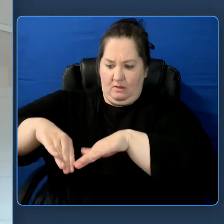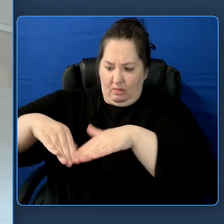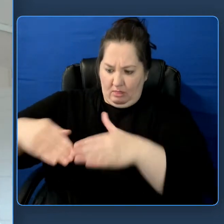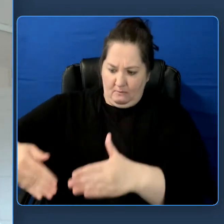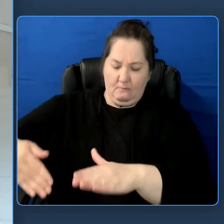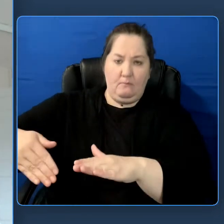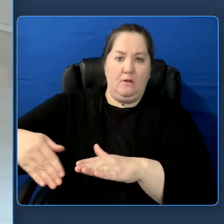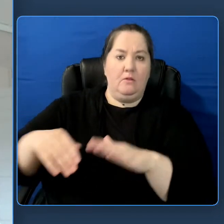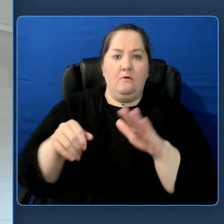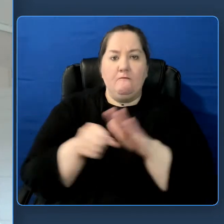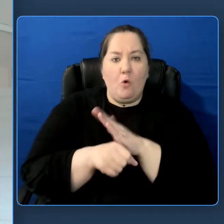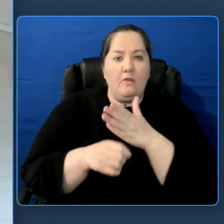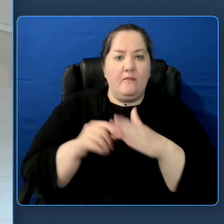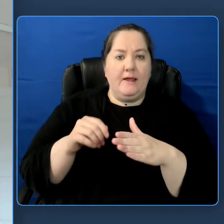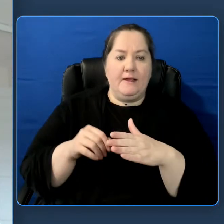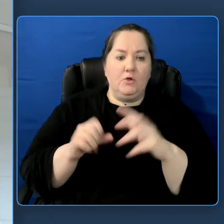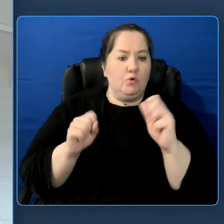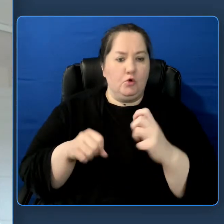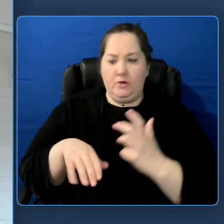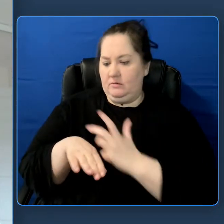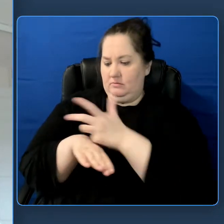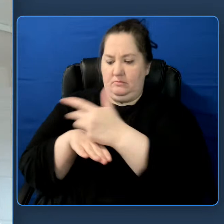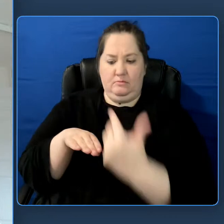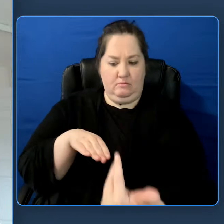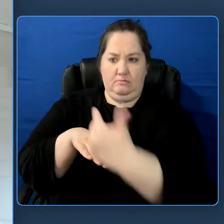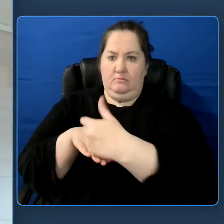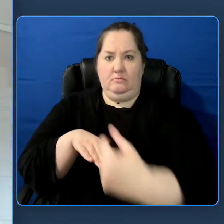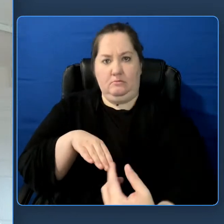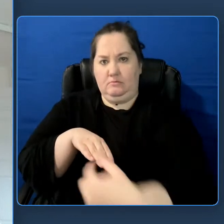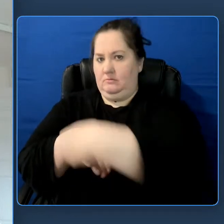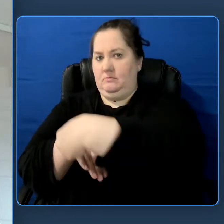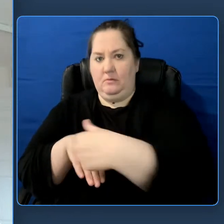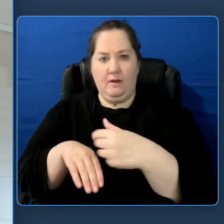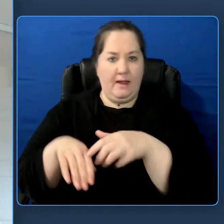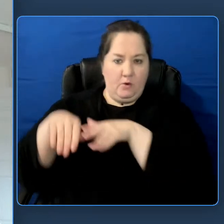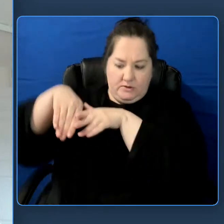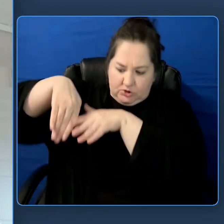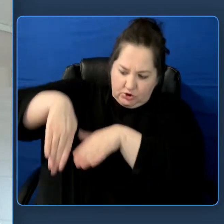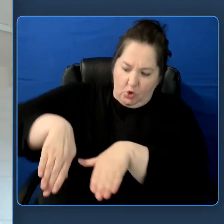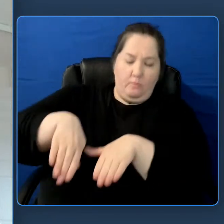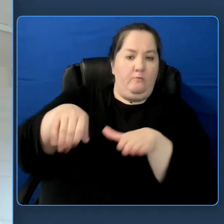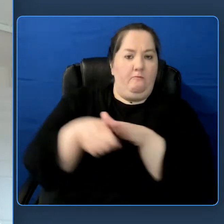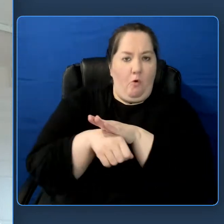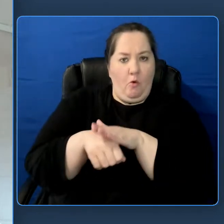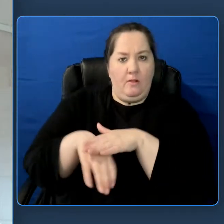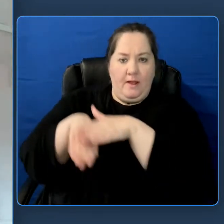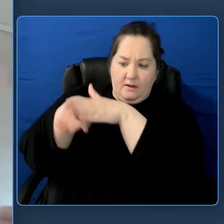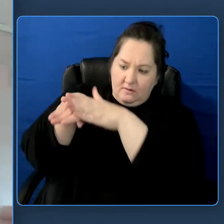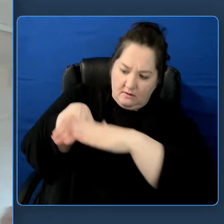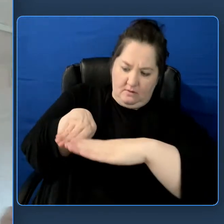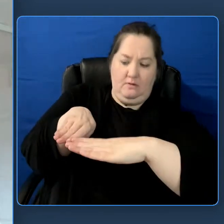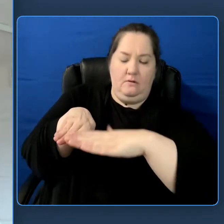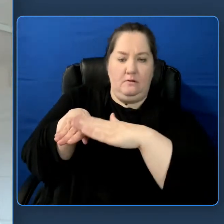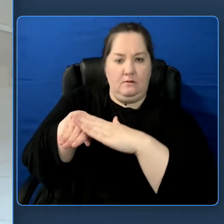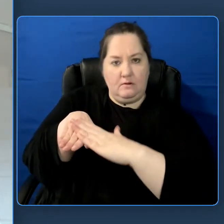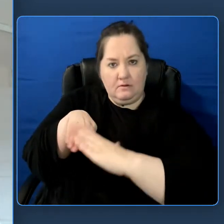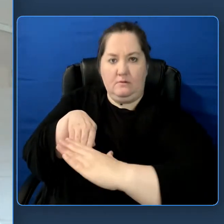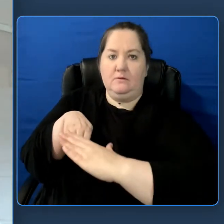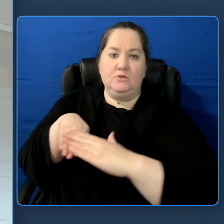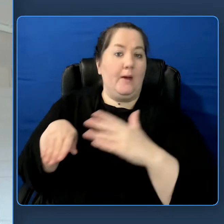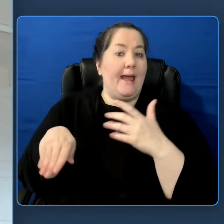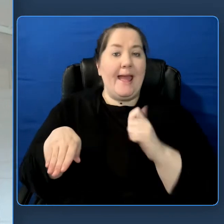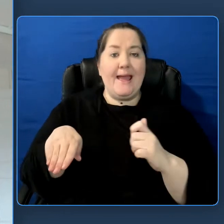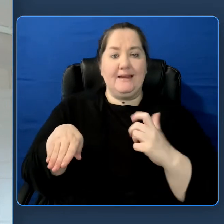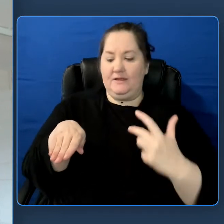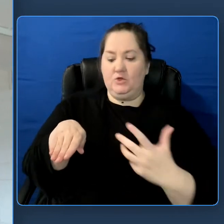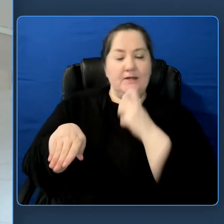whole corner so that you could, and it was sloped all the way down. So you could kind of enter the slope